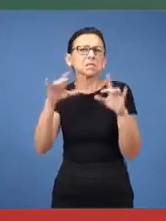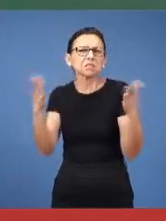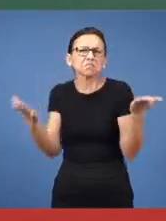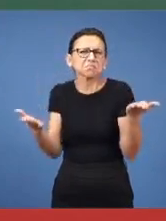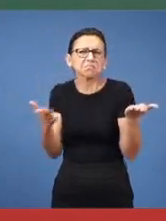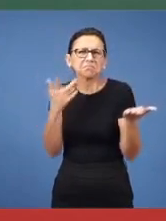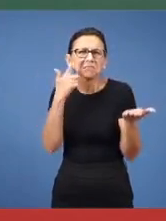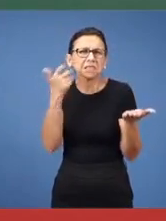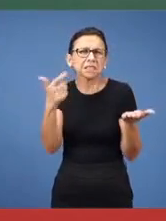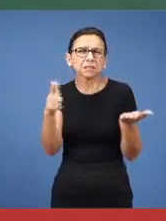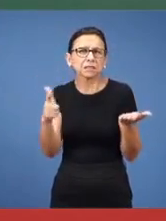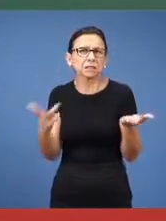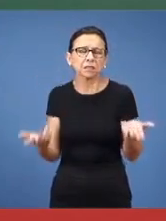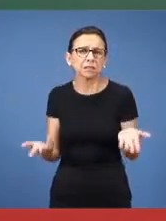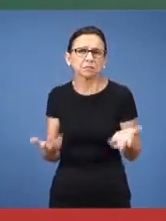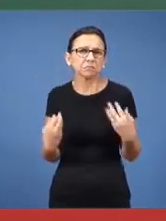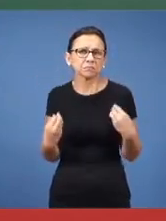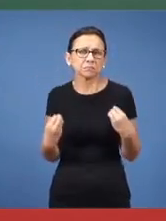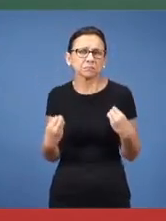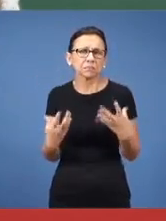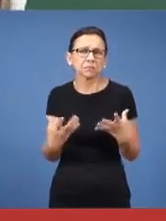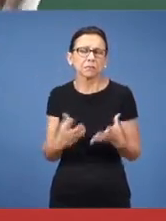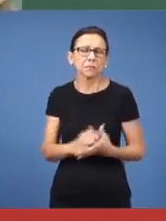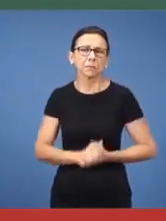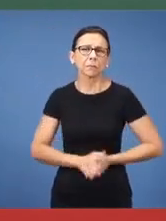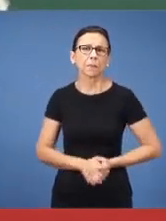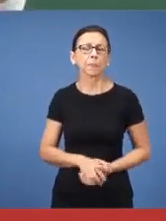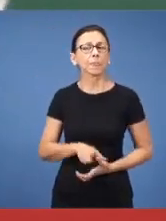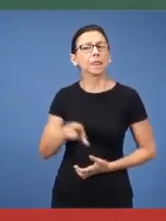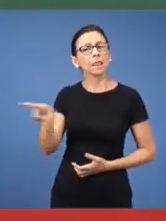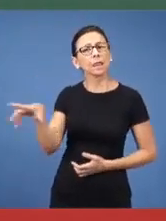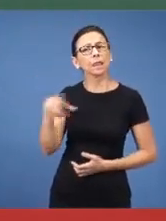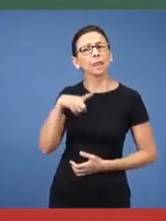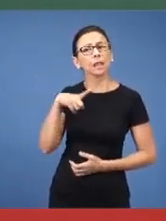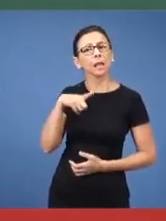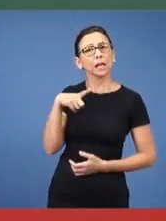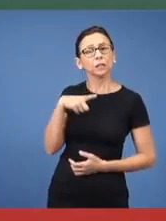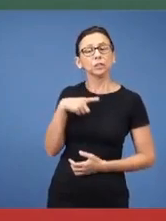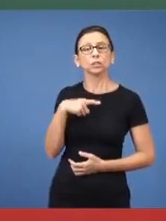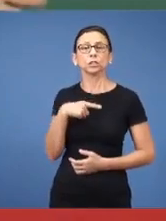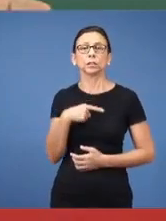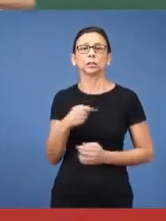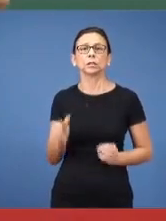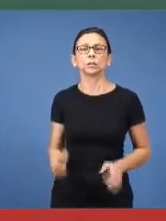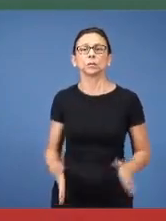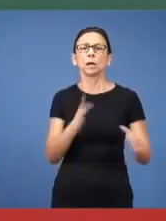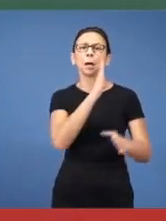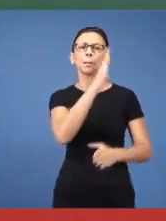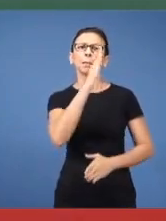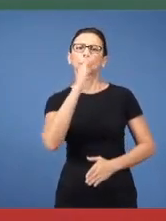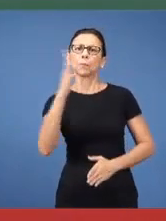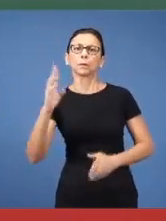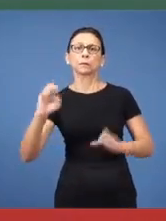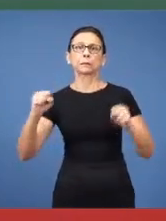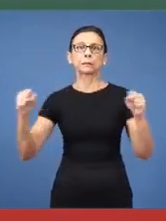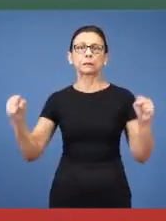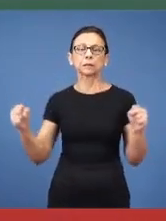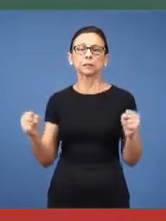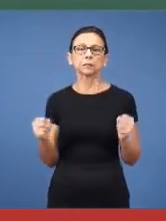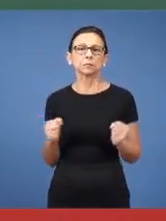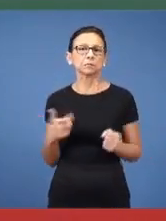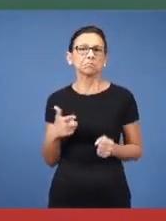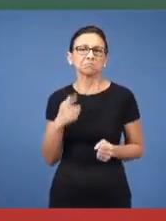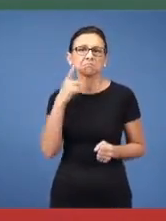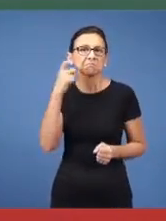a special type of eye drop. For us, it has no importance. There was there a great library. It's not important for